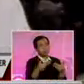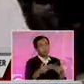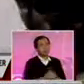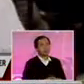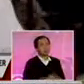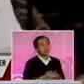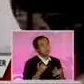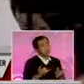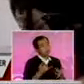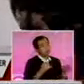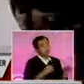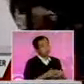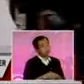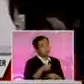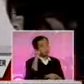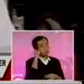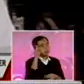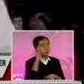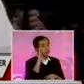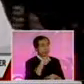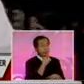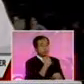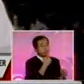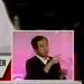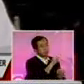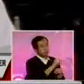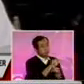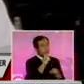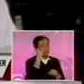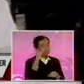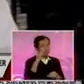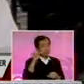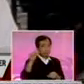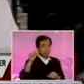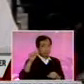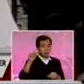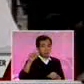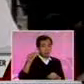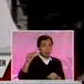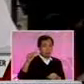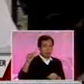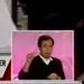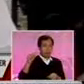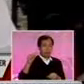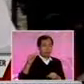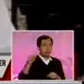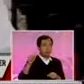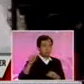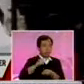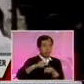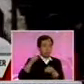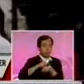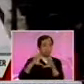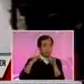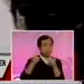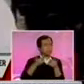Now, Mr. Bisnar, you stated that you work for Ayala Land Incorporated. Before working